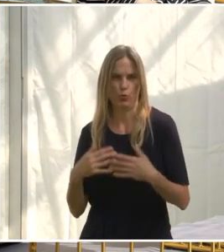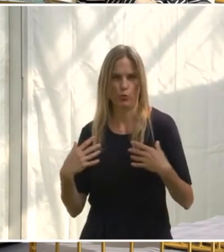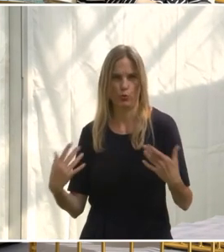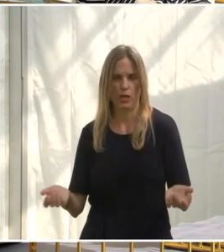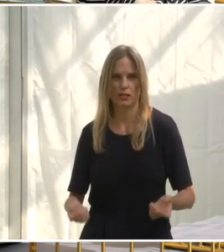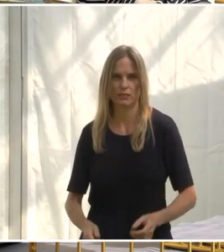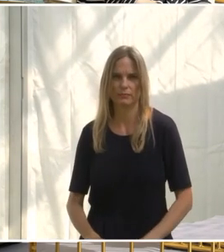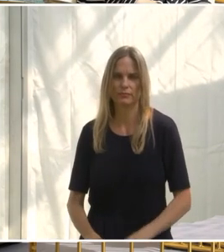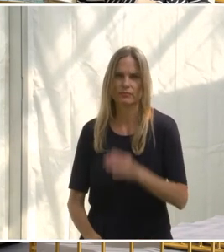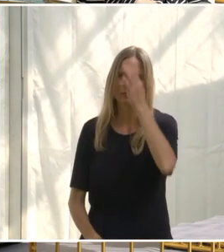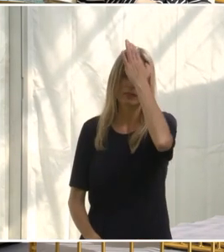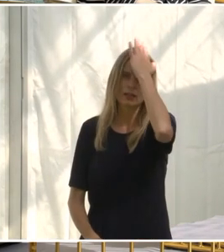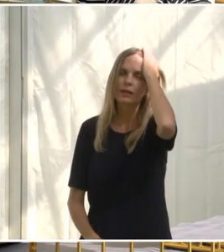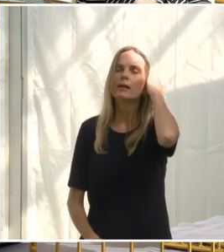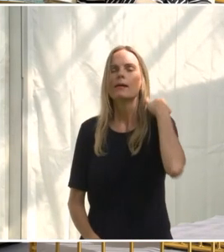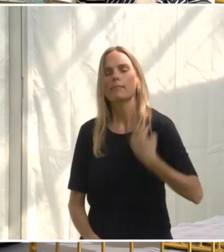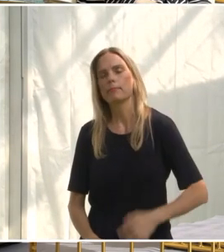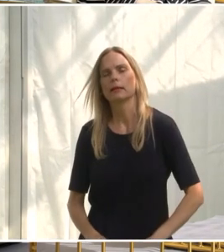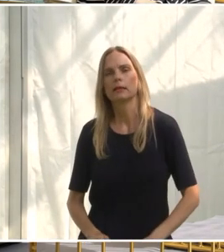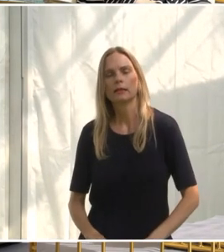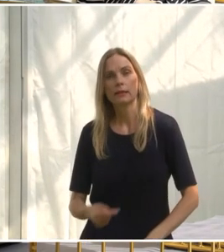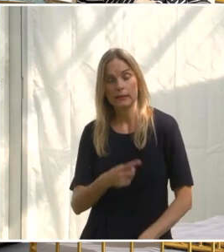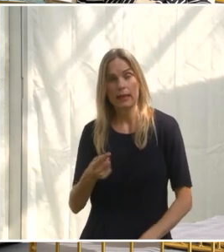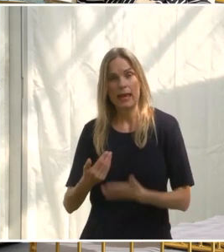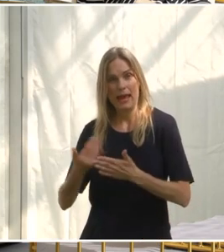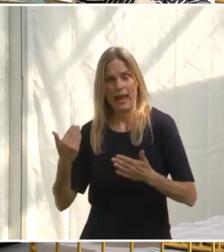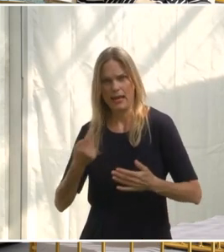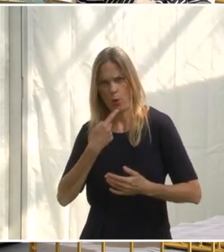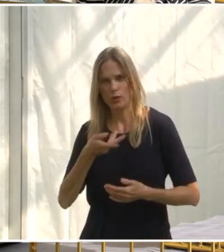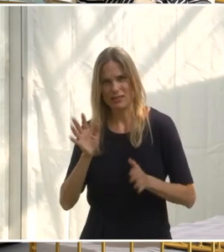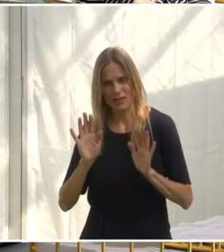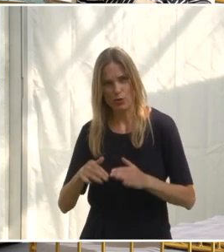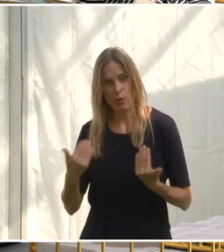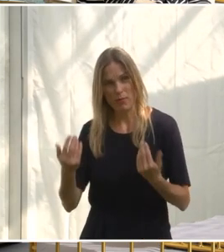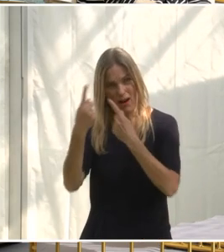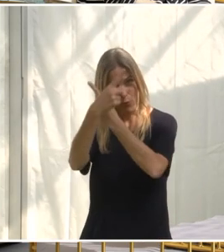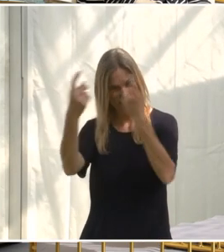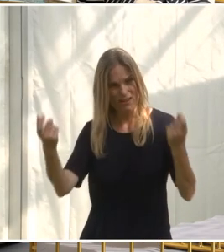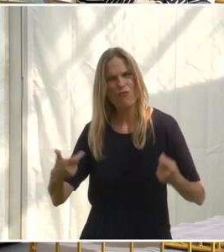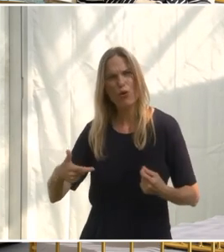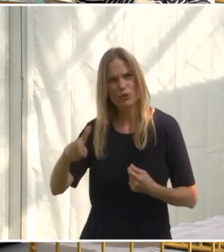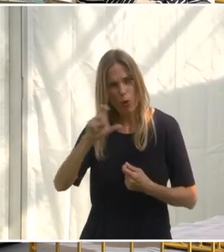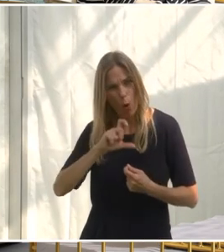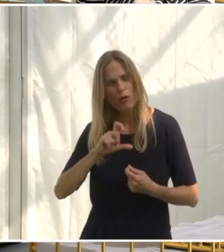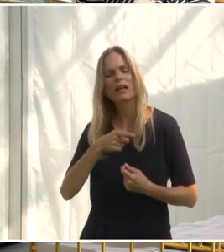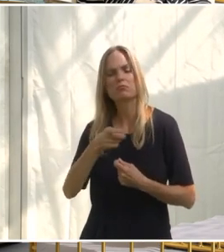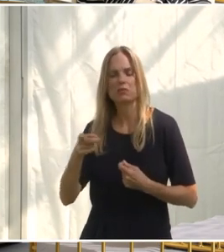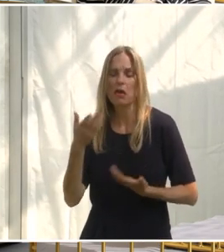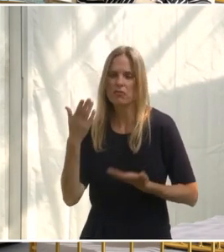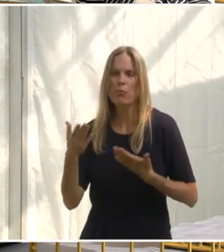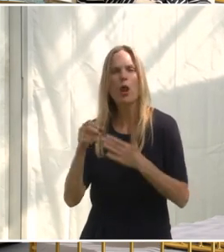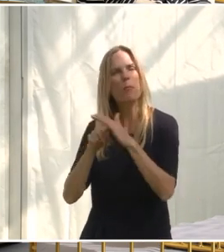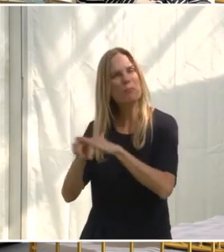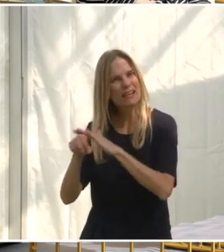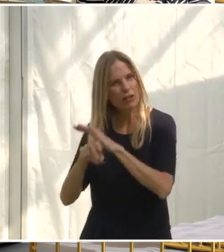that there is a more information flows through digital tools that might attract migration. Is